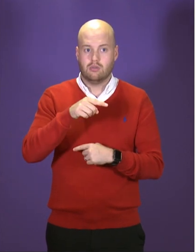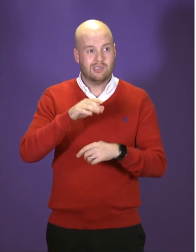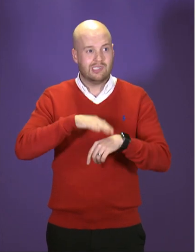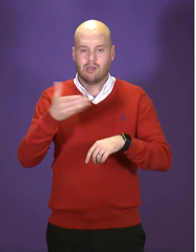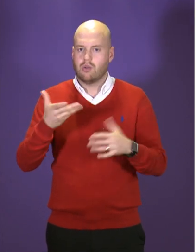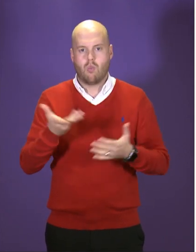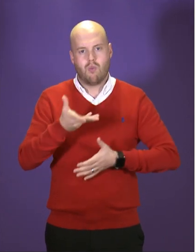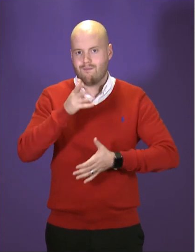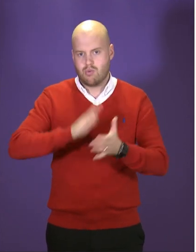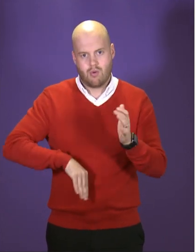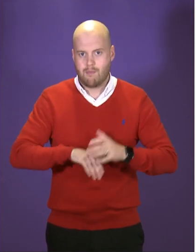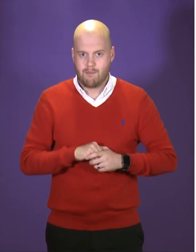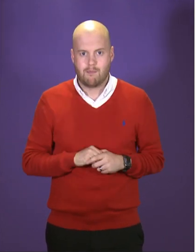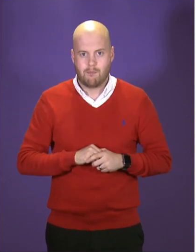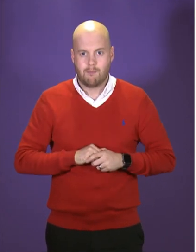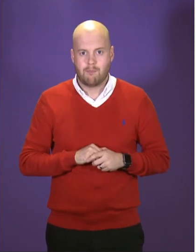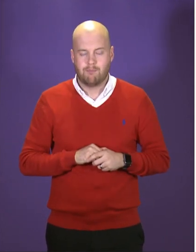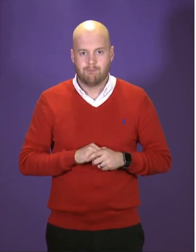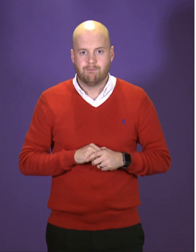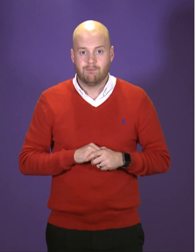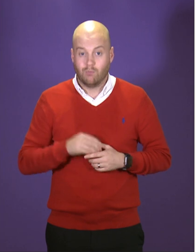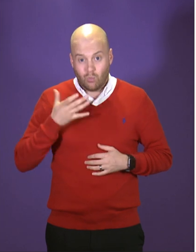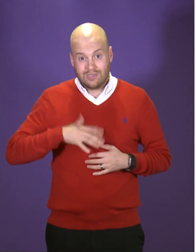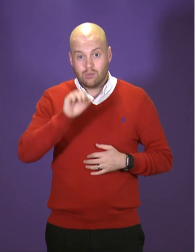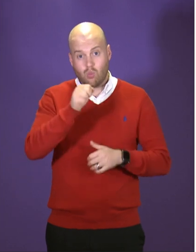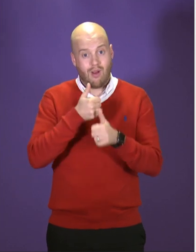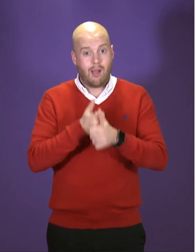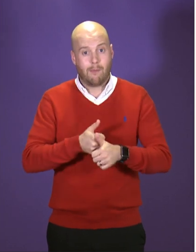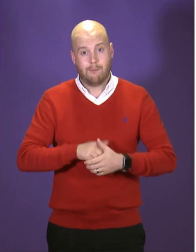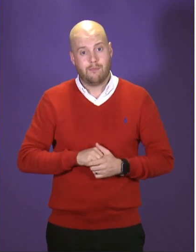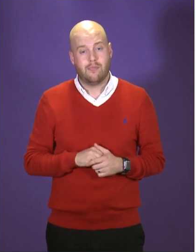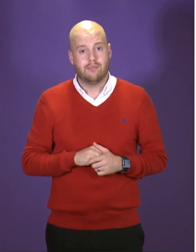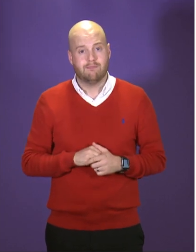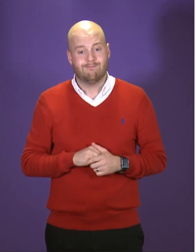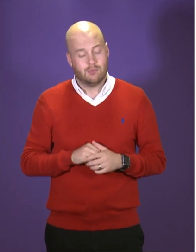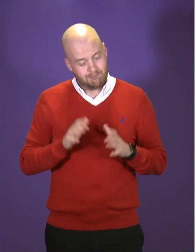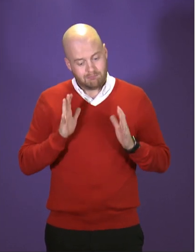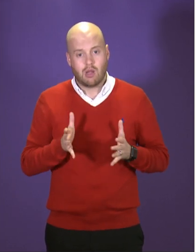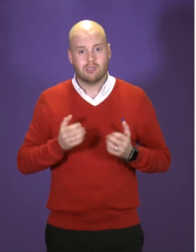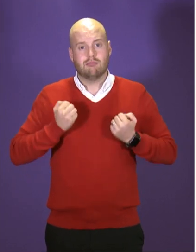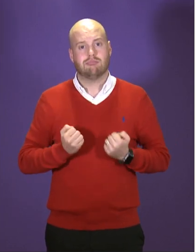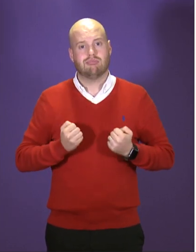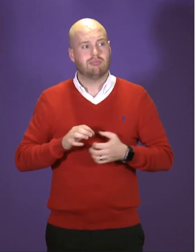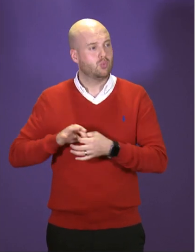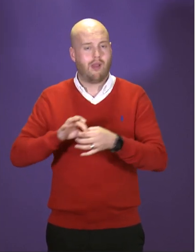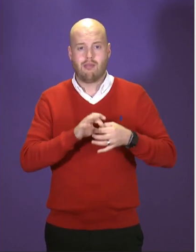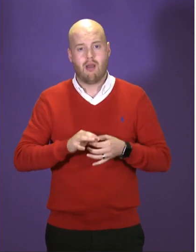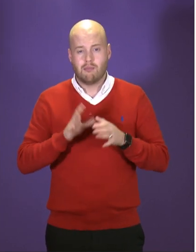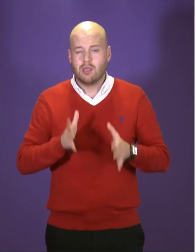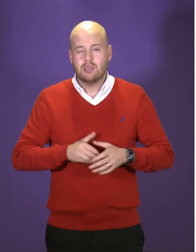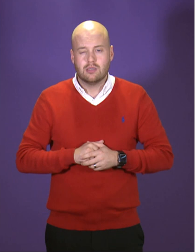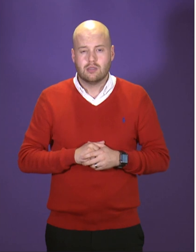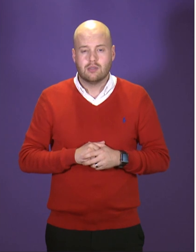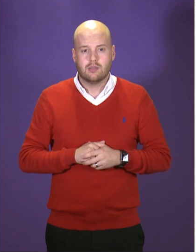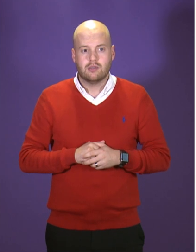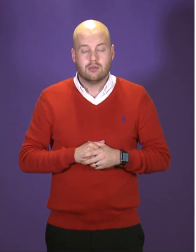the Philippines and everywhere in between. We need your help. We must stand together. We owe it